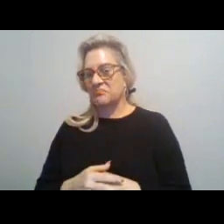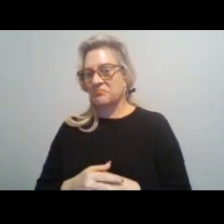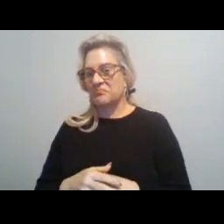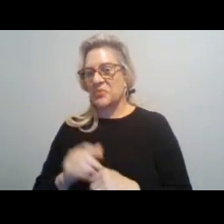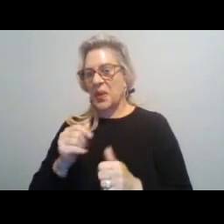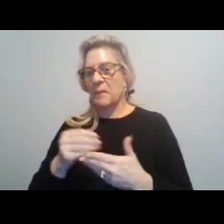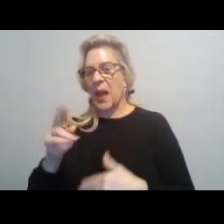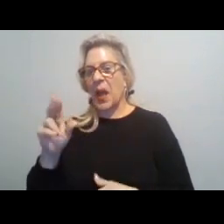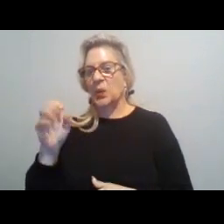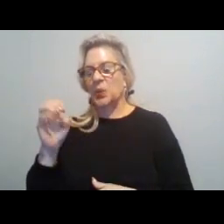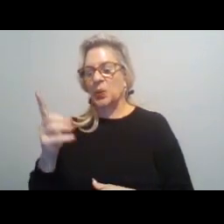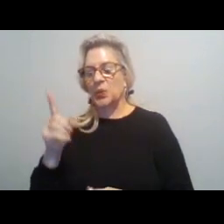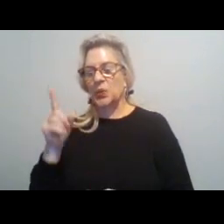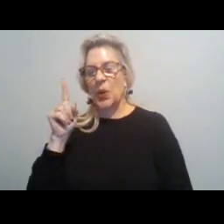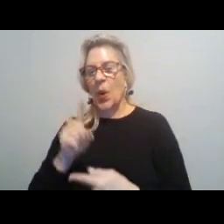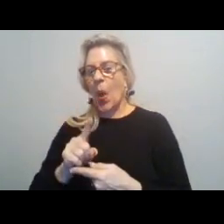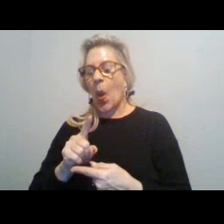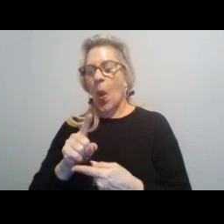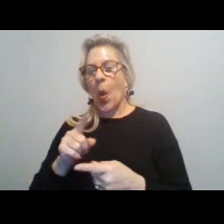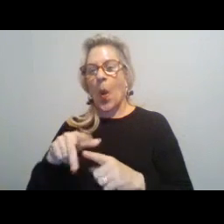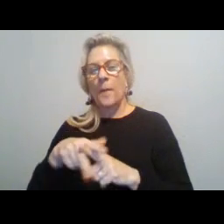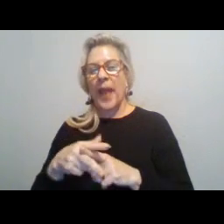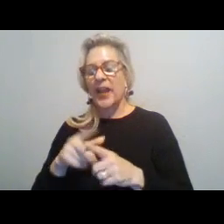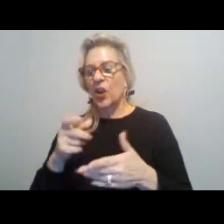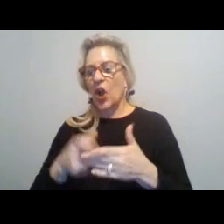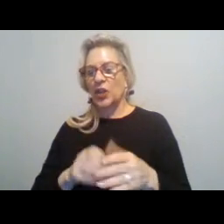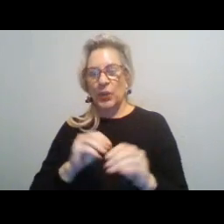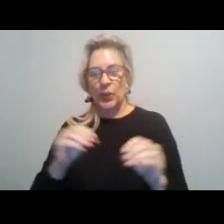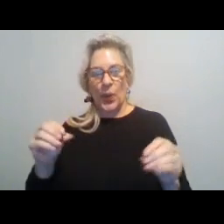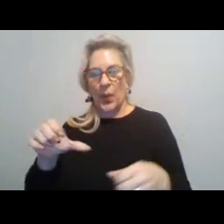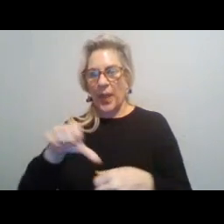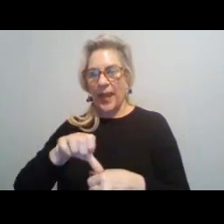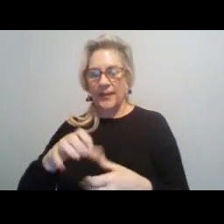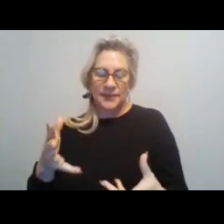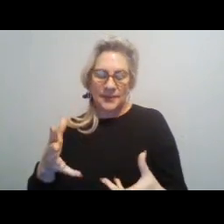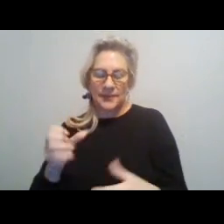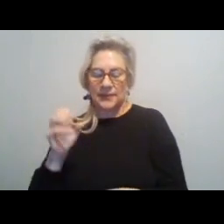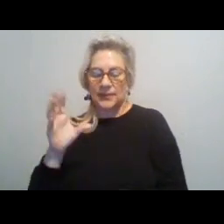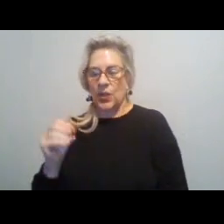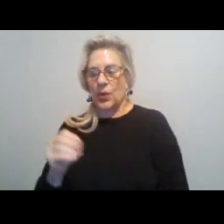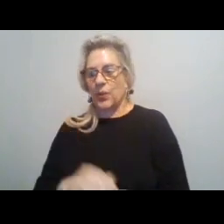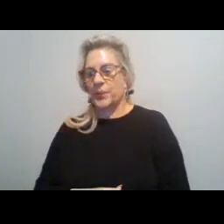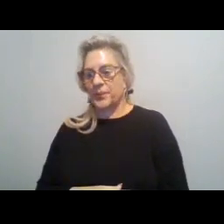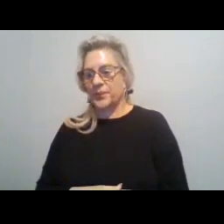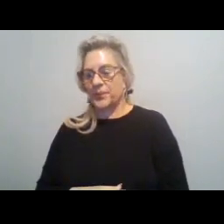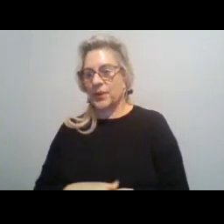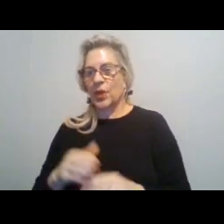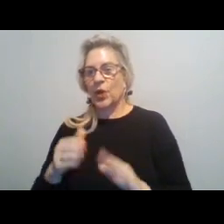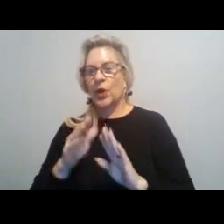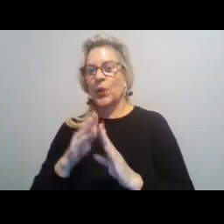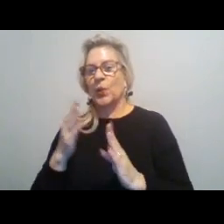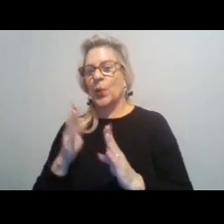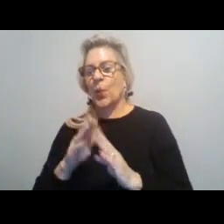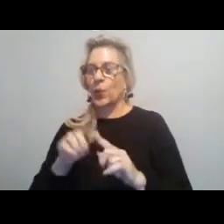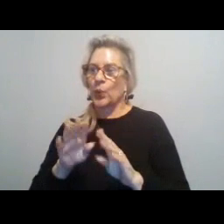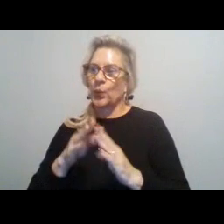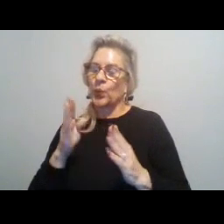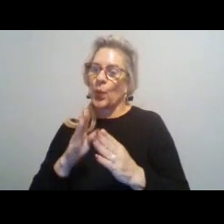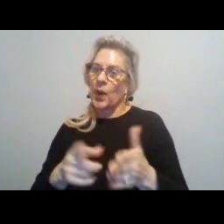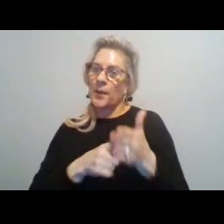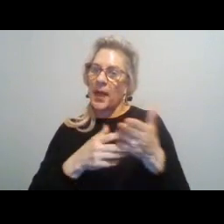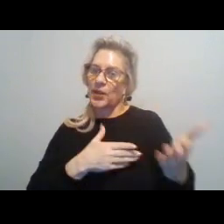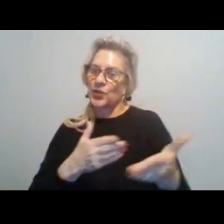Low maintenance costs and no fueling costs essentially. And it's door-to-door, on-demand service. You got it right in